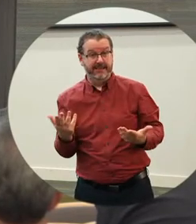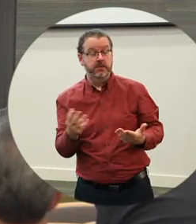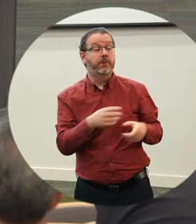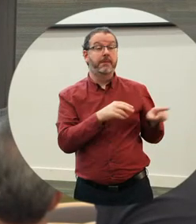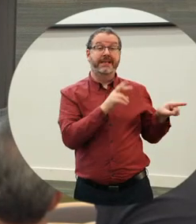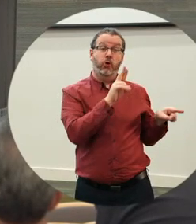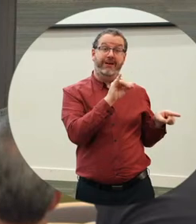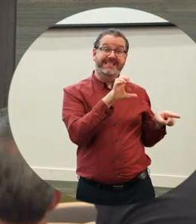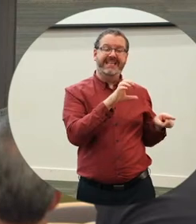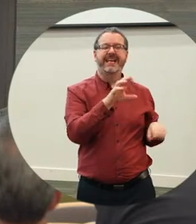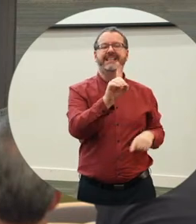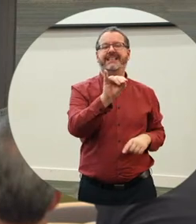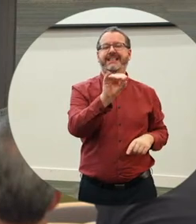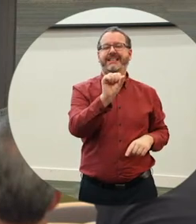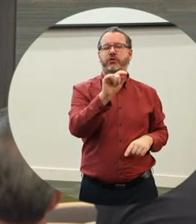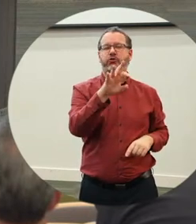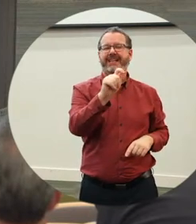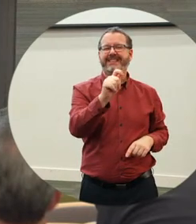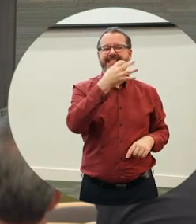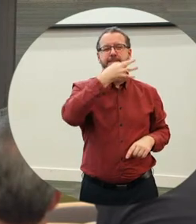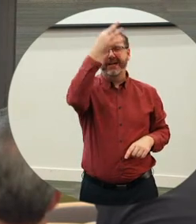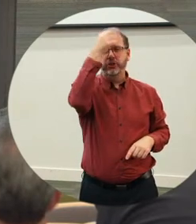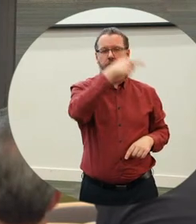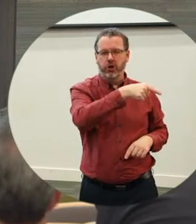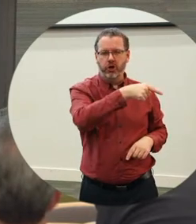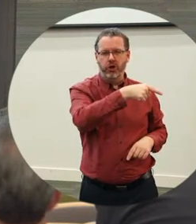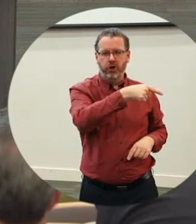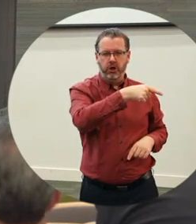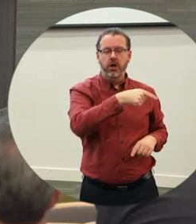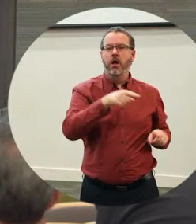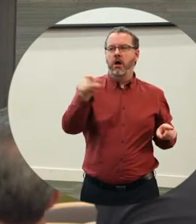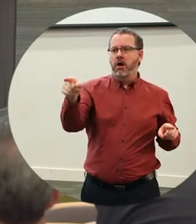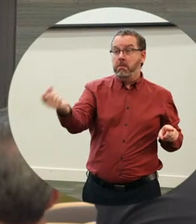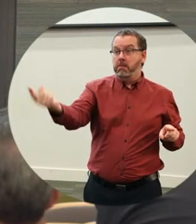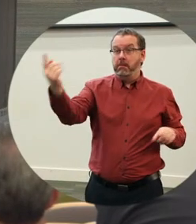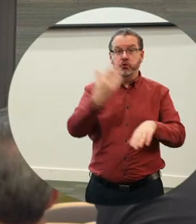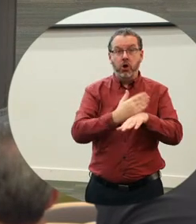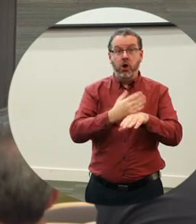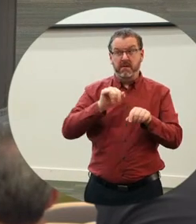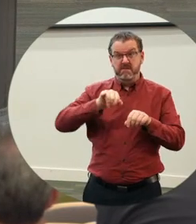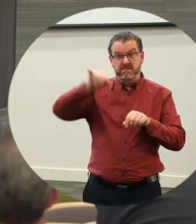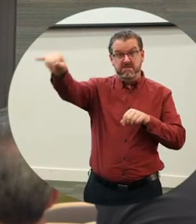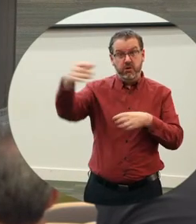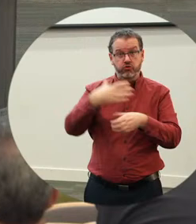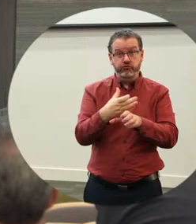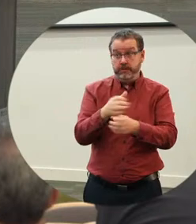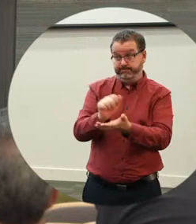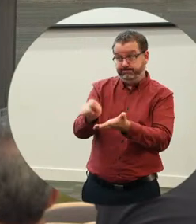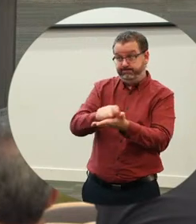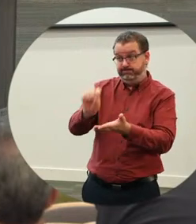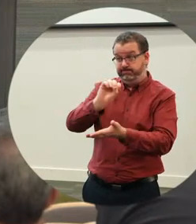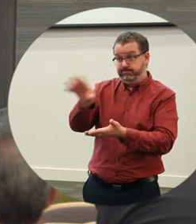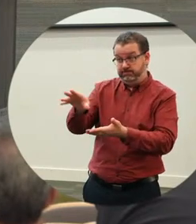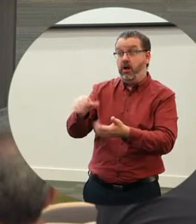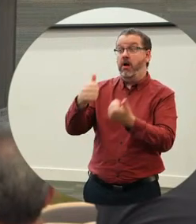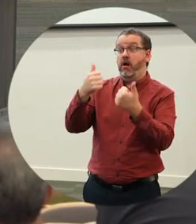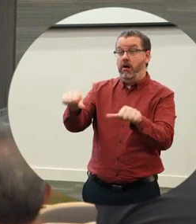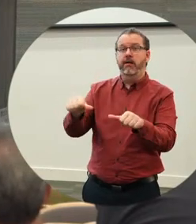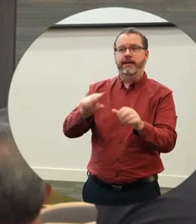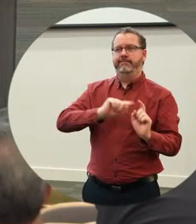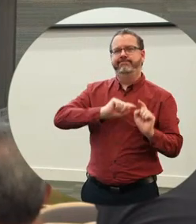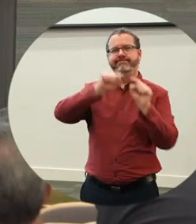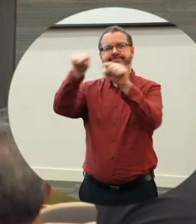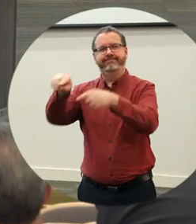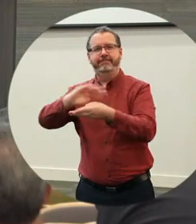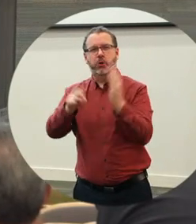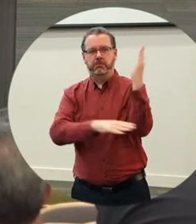Constabulary in Ireland. You apply for one of these jobs, and you could become a commissioner or a district commissioner